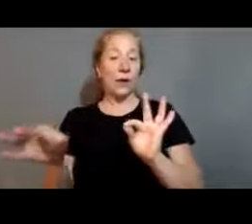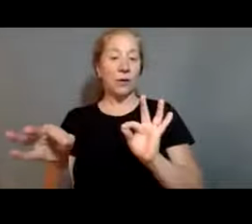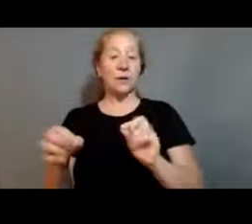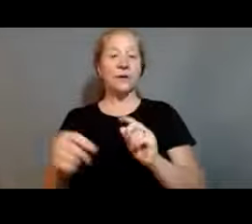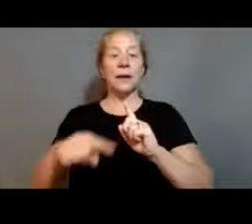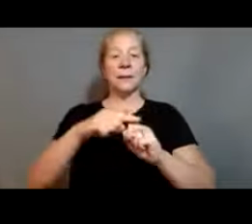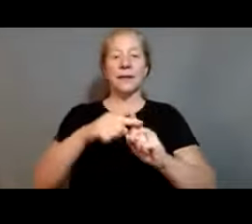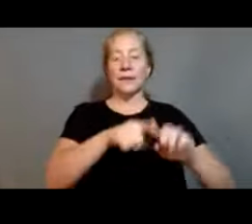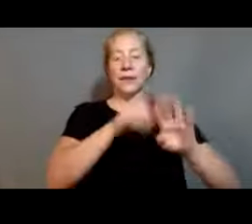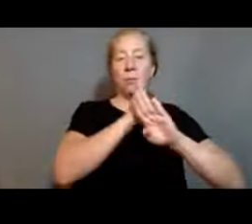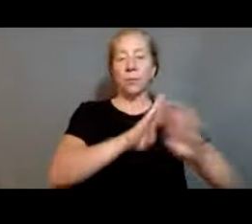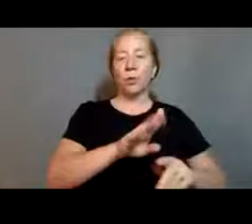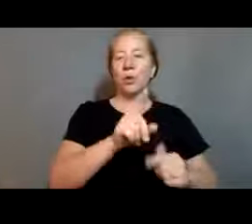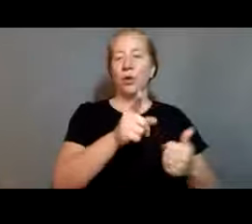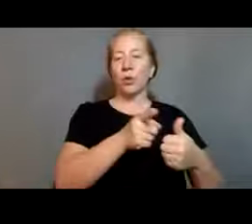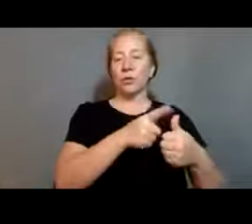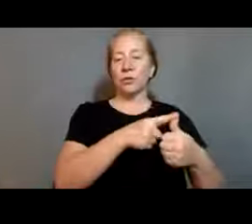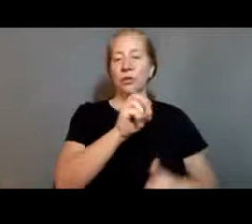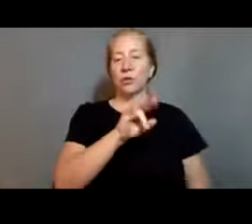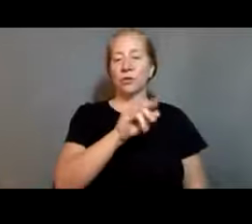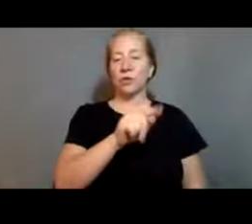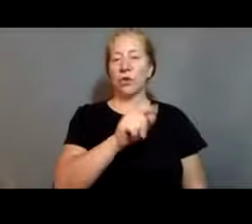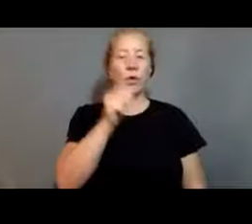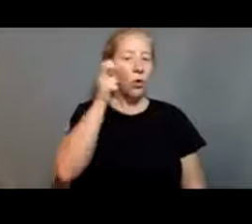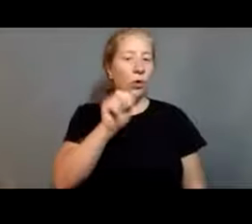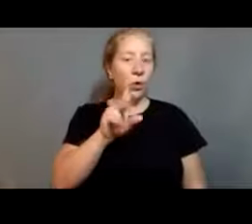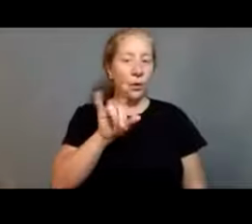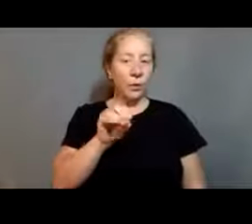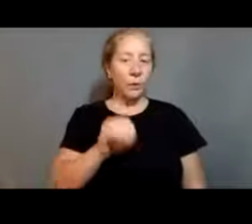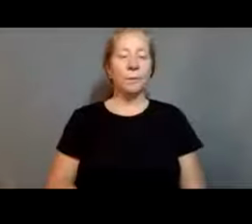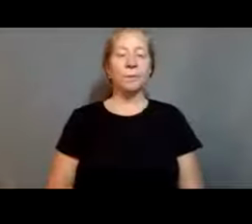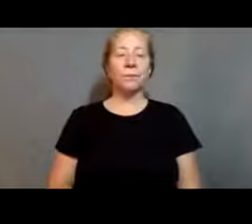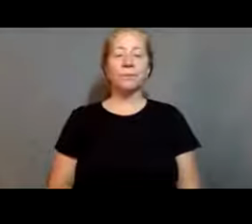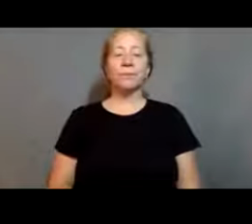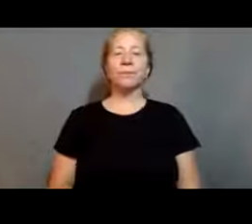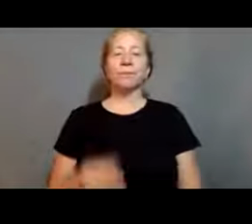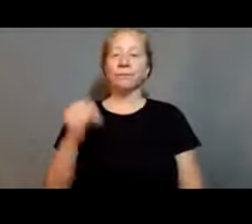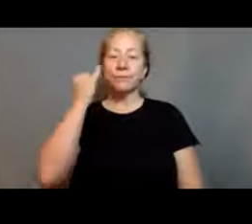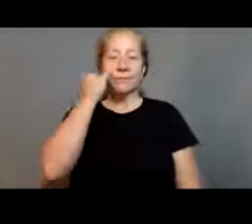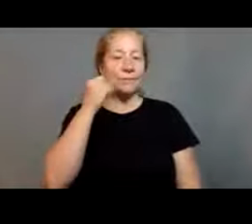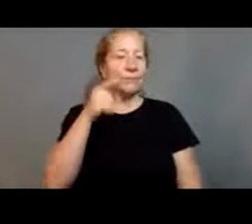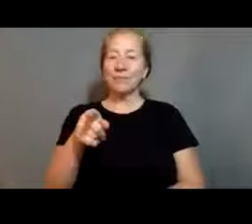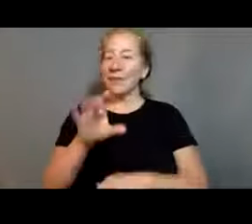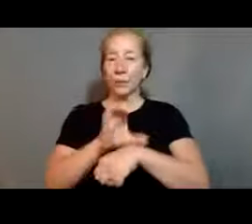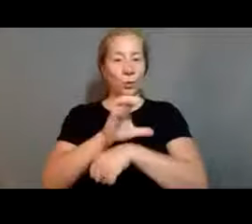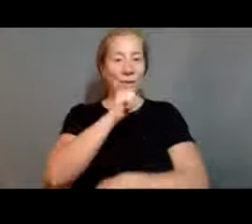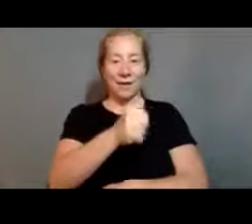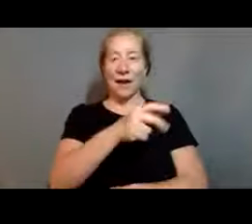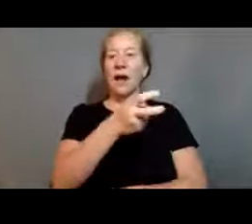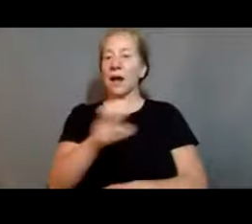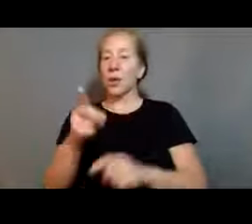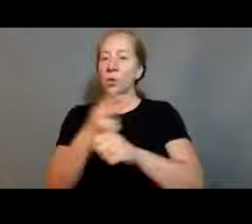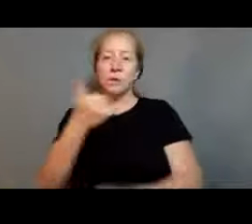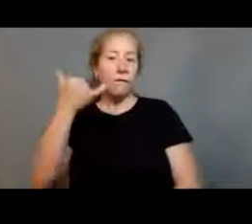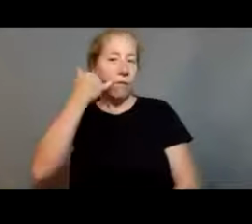audio. Next slide, please. If you're joining us by phone, you'll find